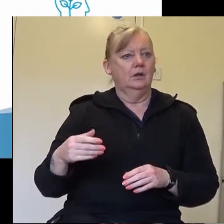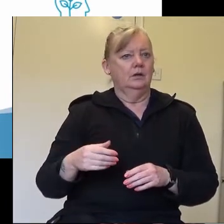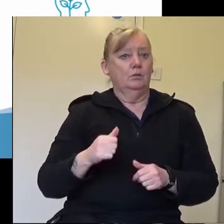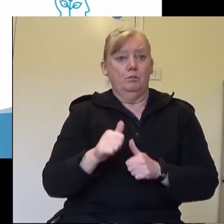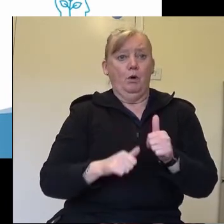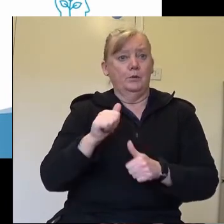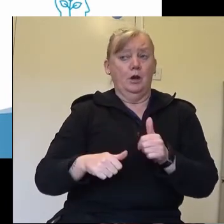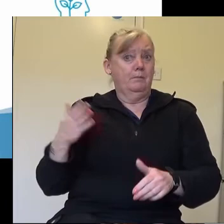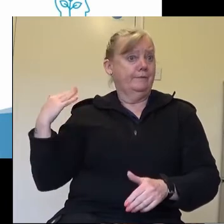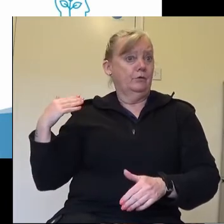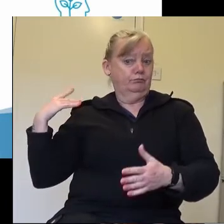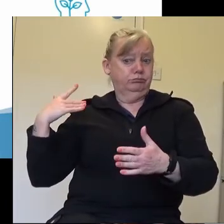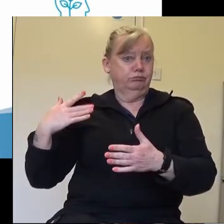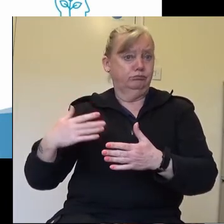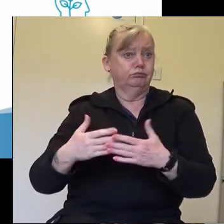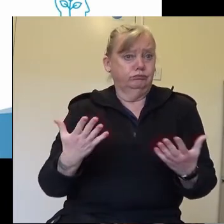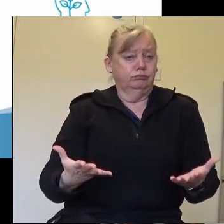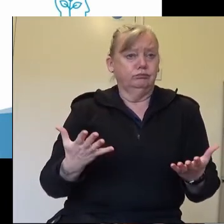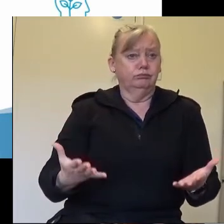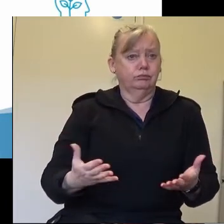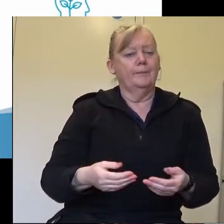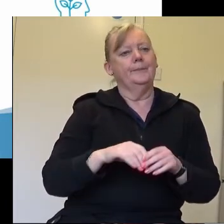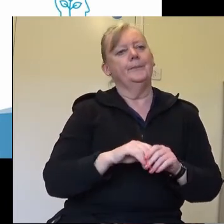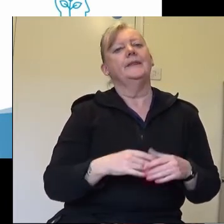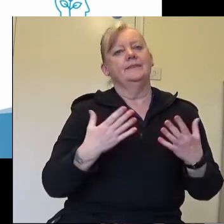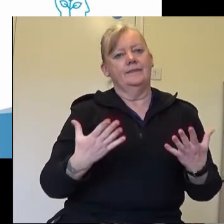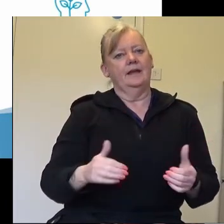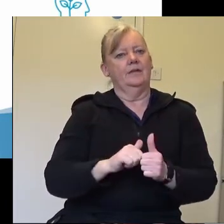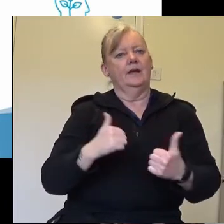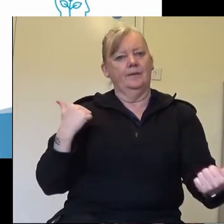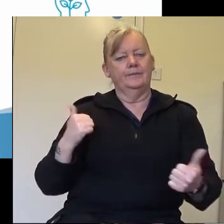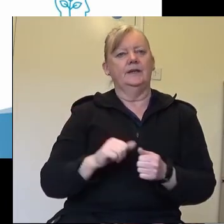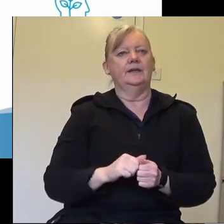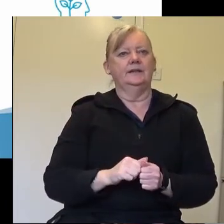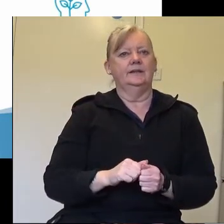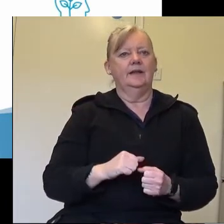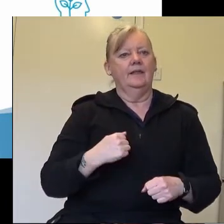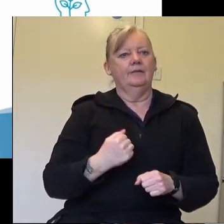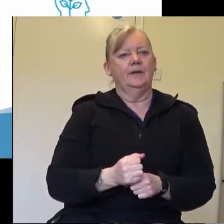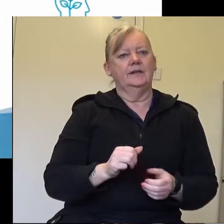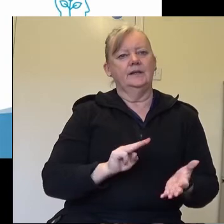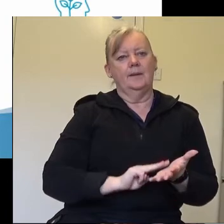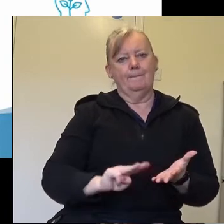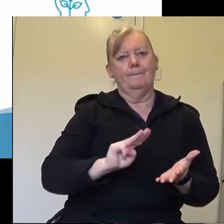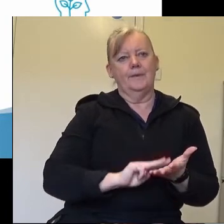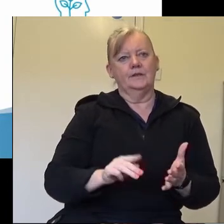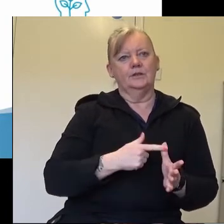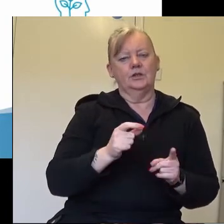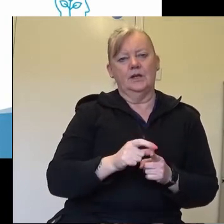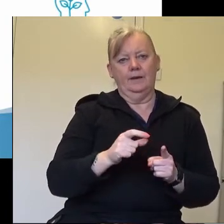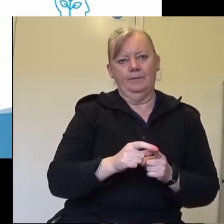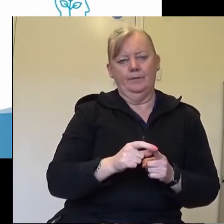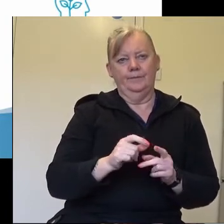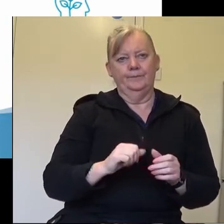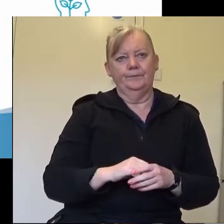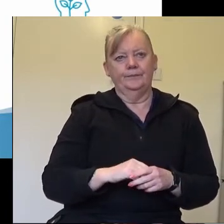it used to and is still very popular with gamers. But now what the company did, they actually